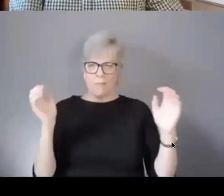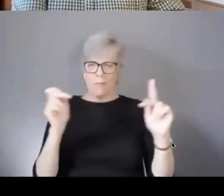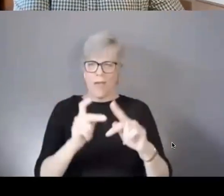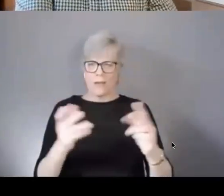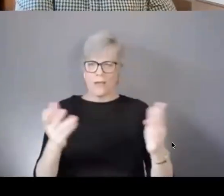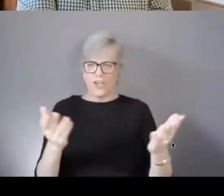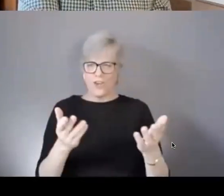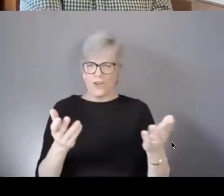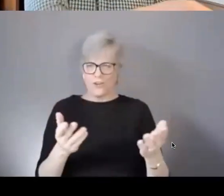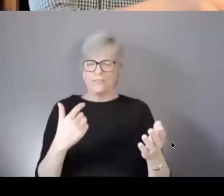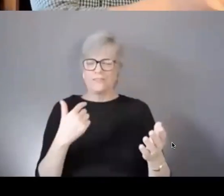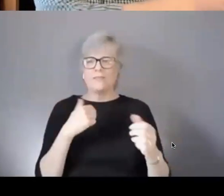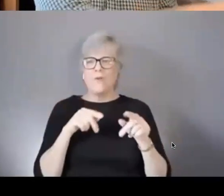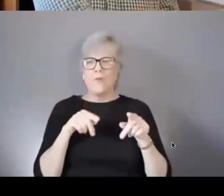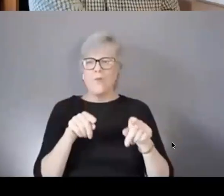continue.